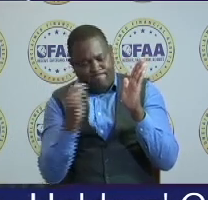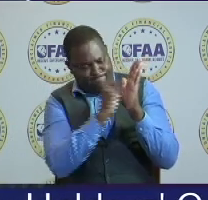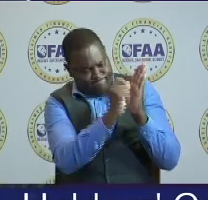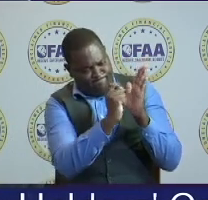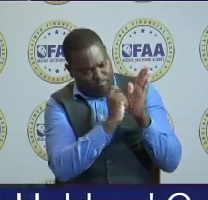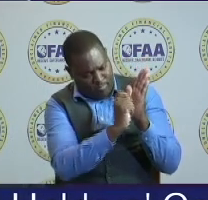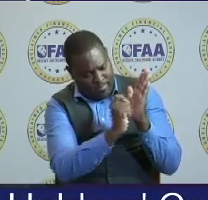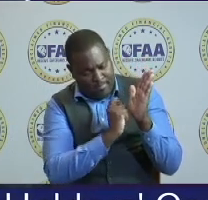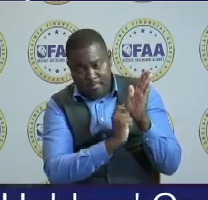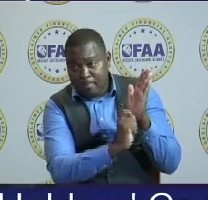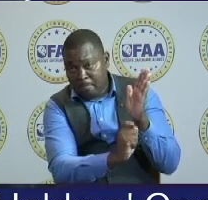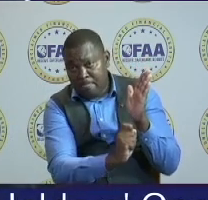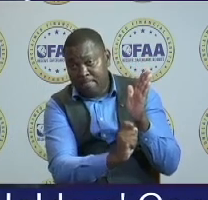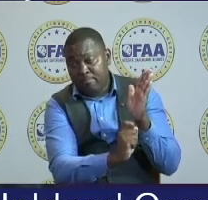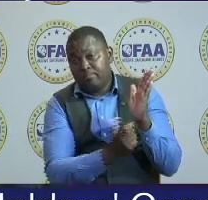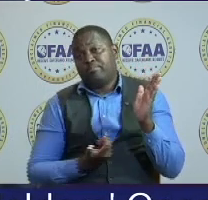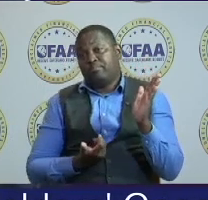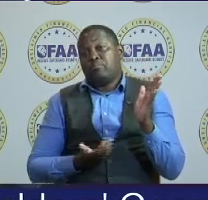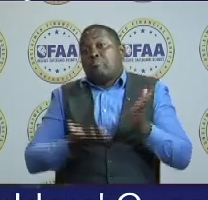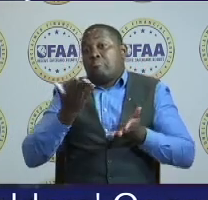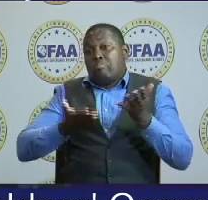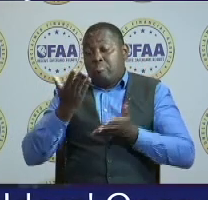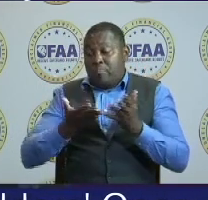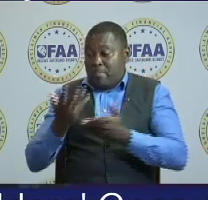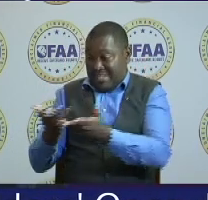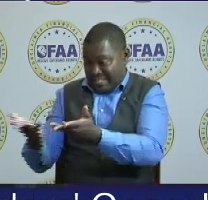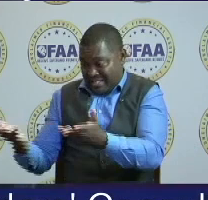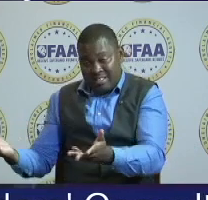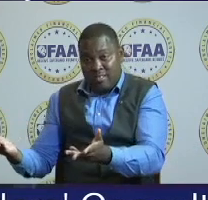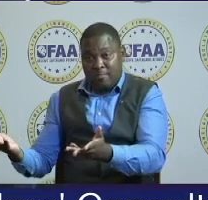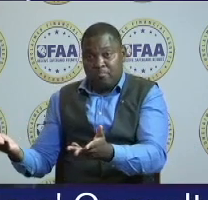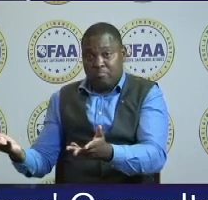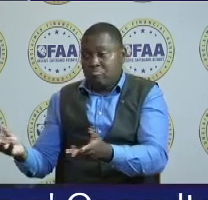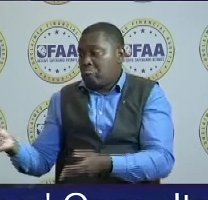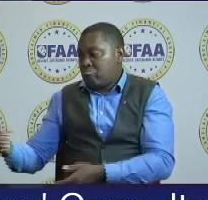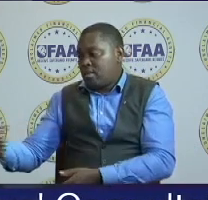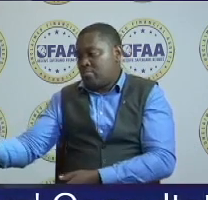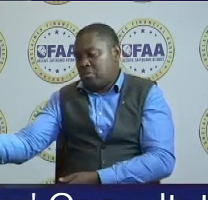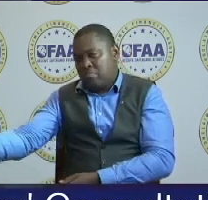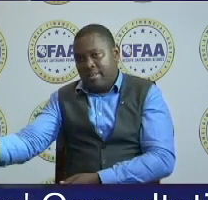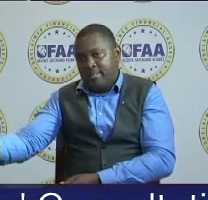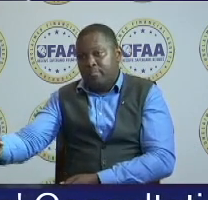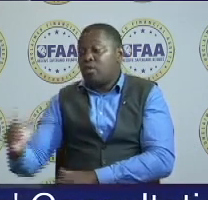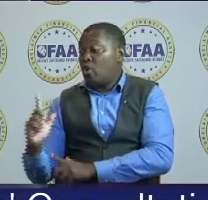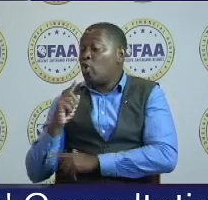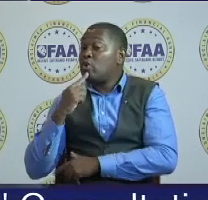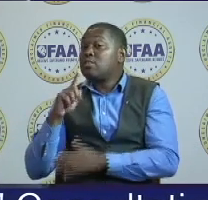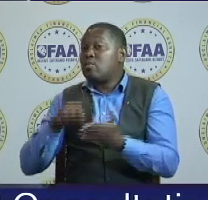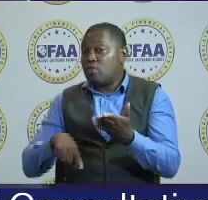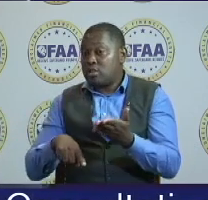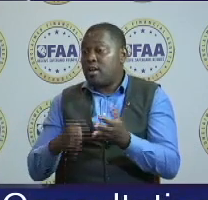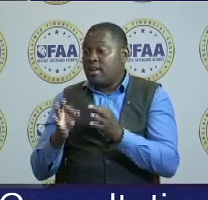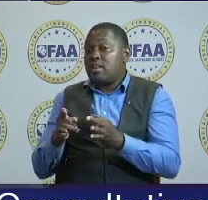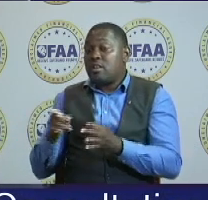so that you don't, for instance, one of the asset classes you have is salaries and wages. So the law requires that if in your records you've